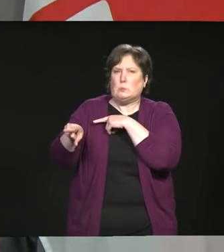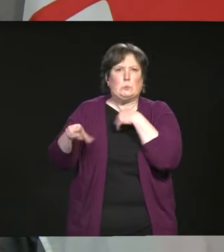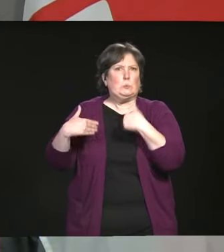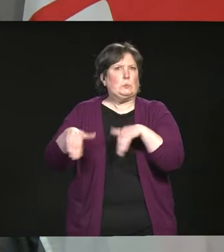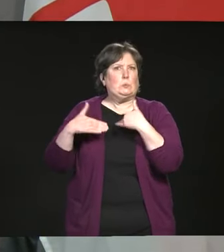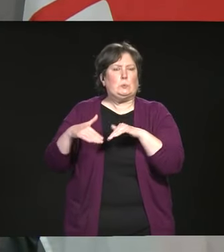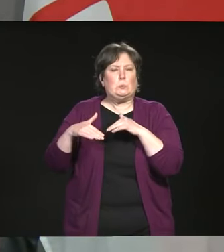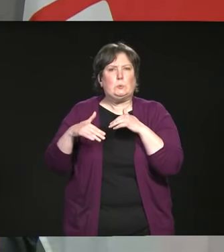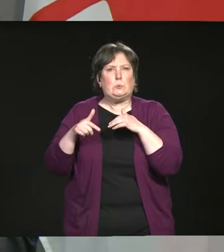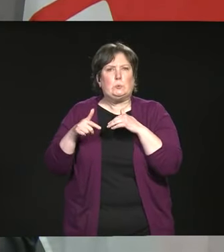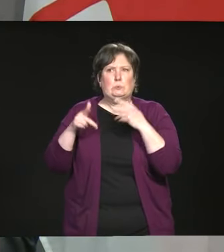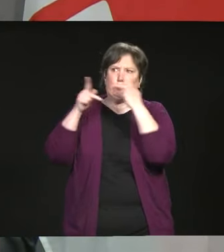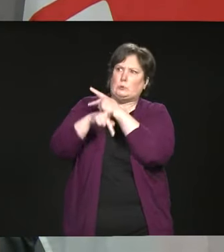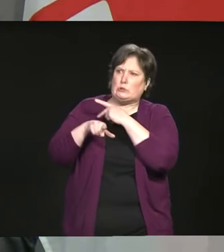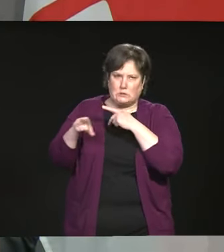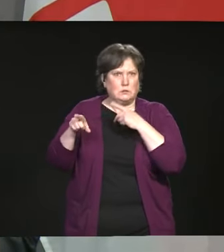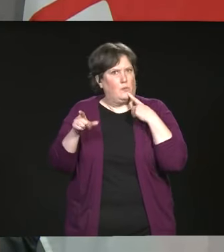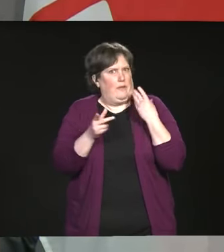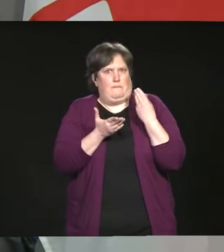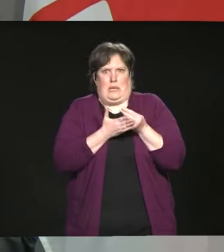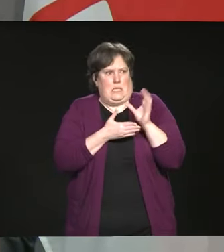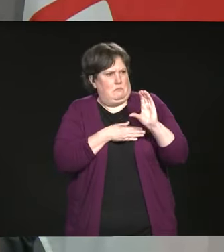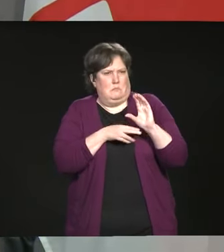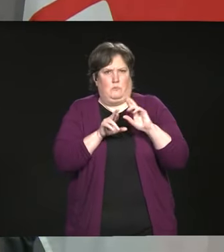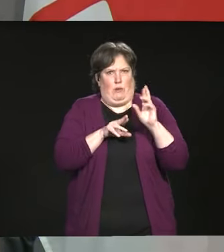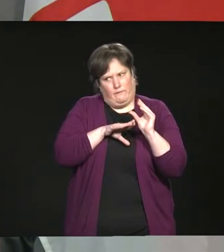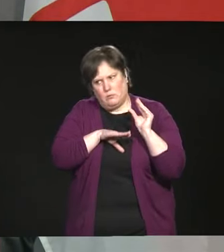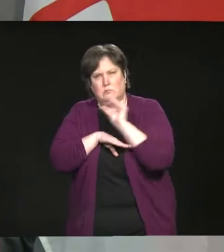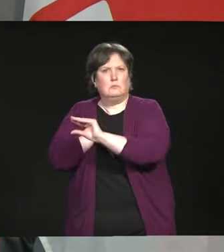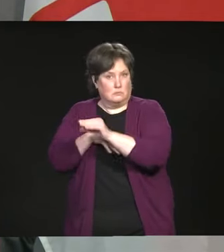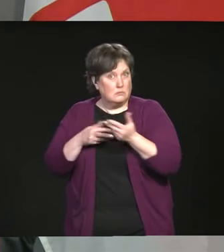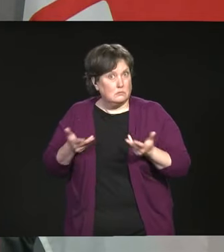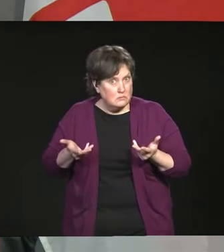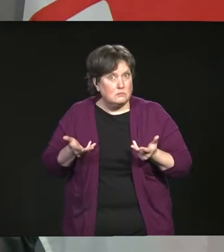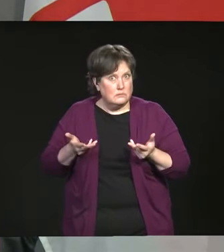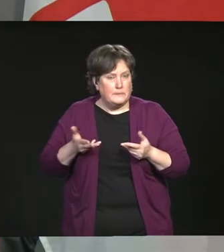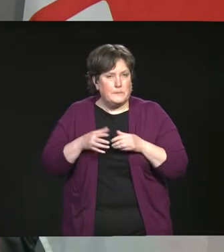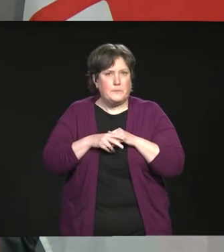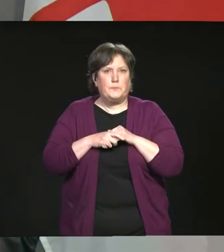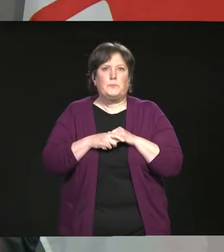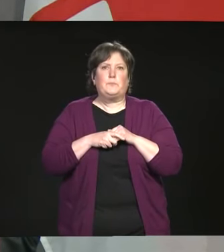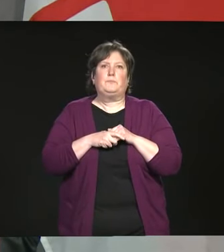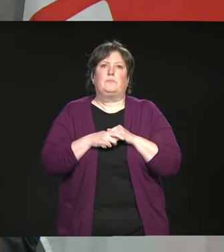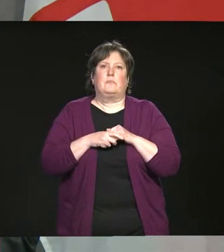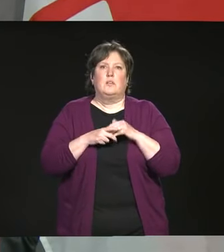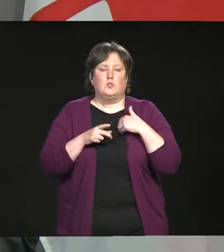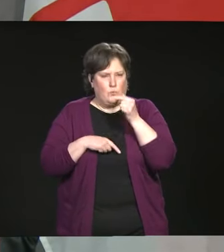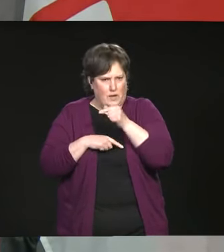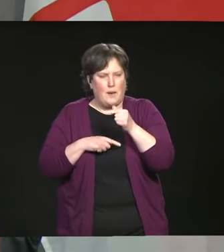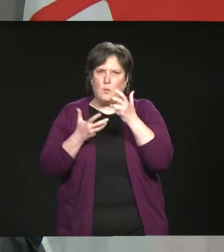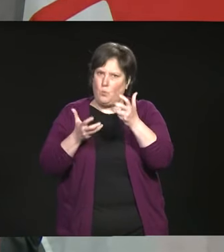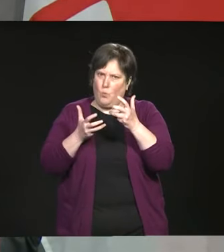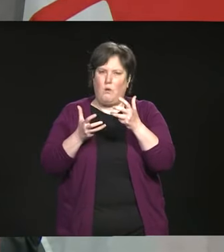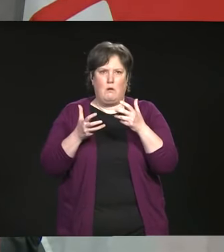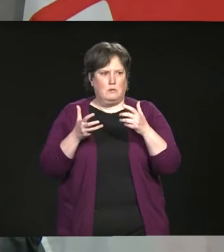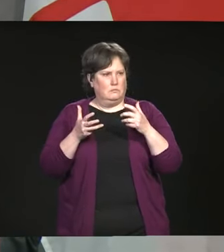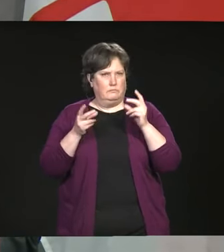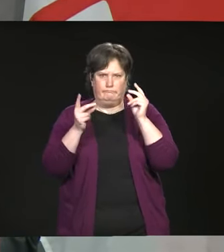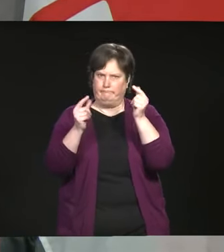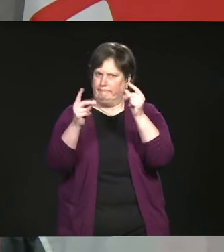that we have the capacity to do that. So we are seeking to make sure that we have the ability to do that. We know that sometimes